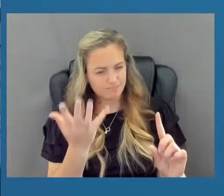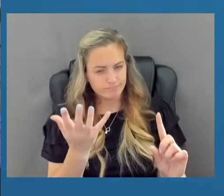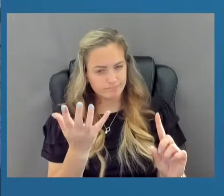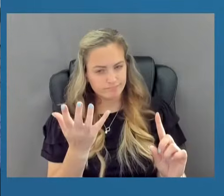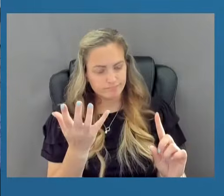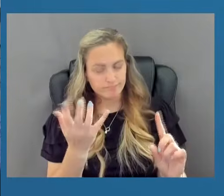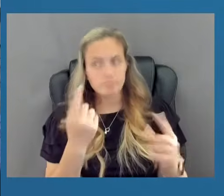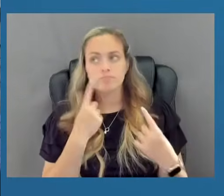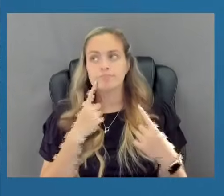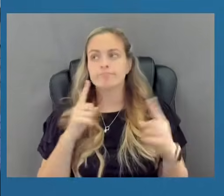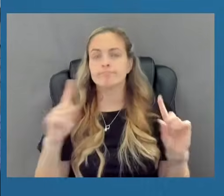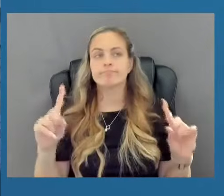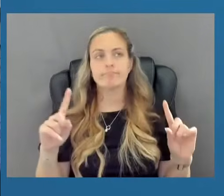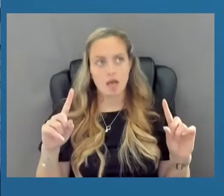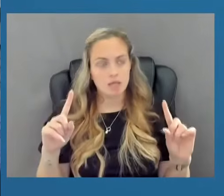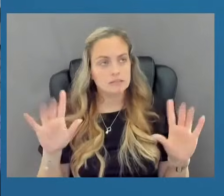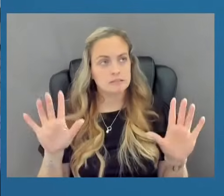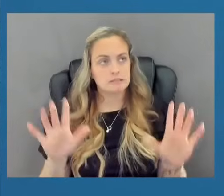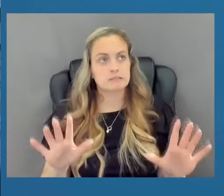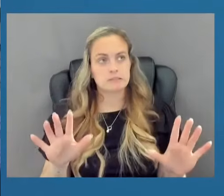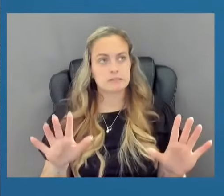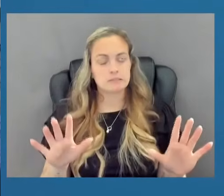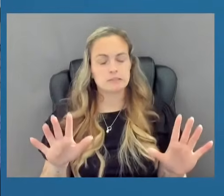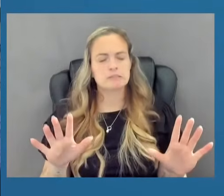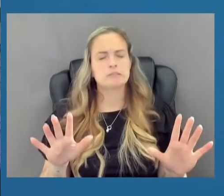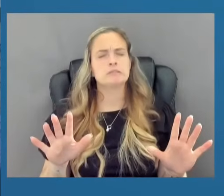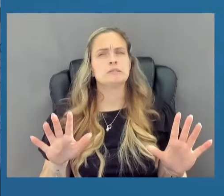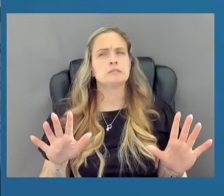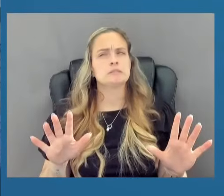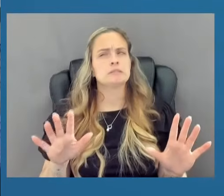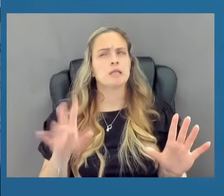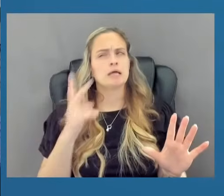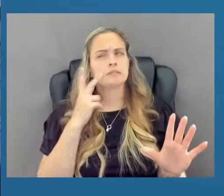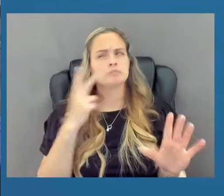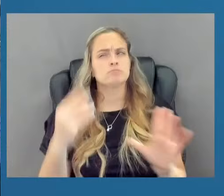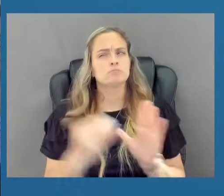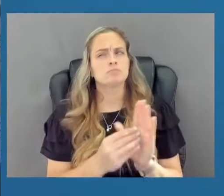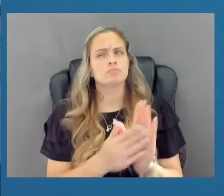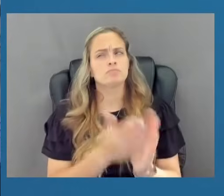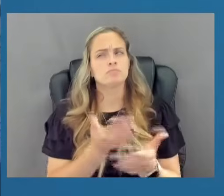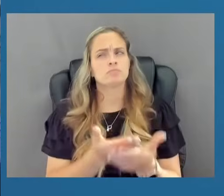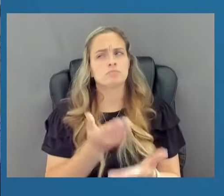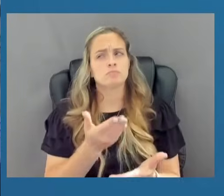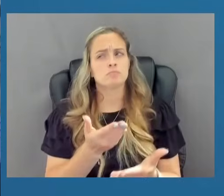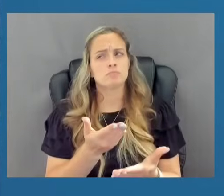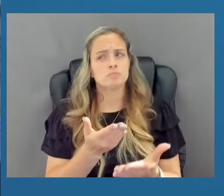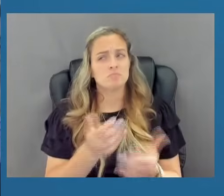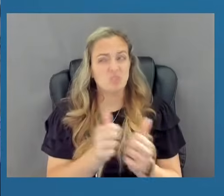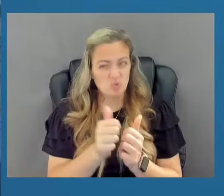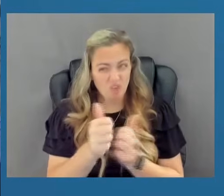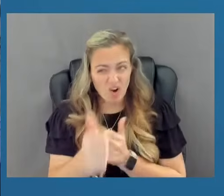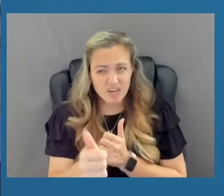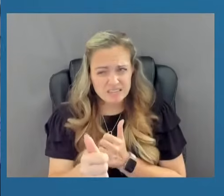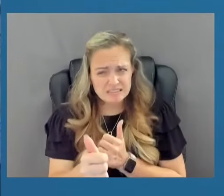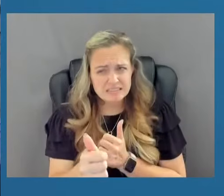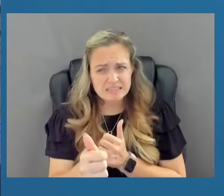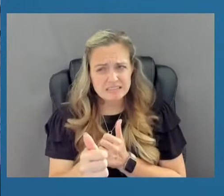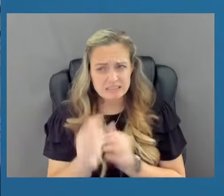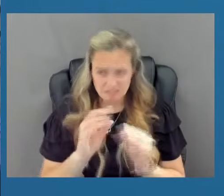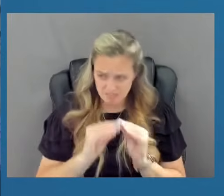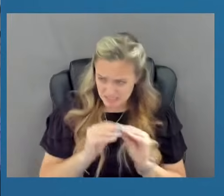finally we're at a case where we're saying, let's look at the record. Did we go too far? Can we fix